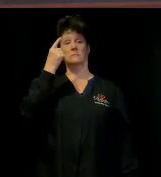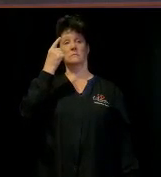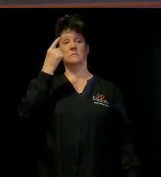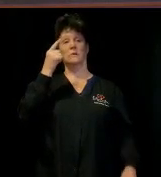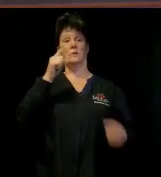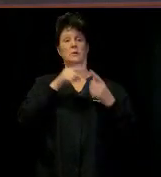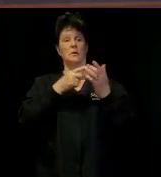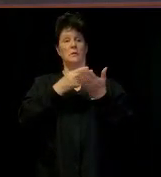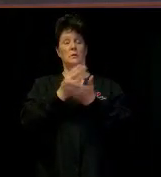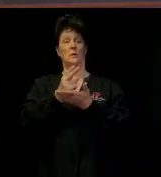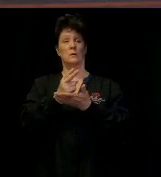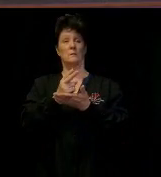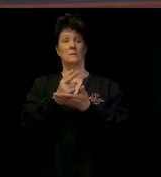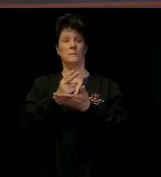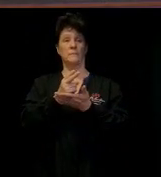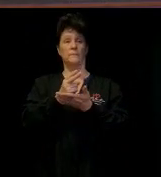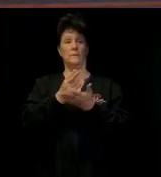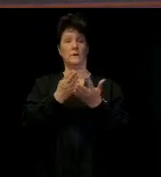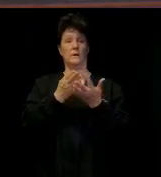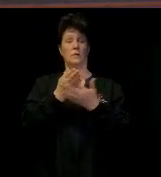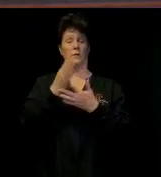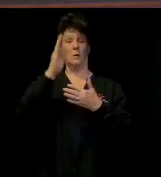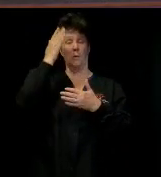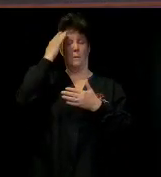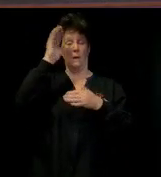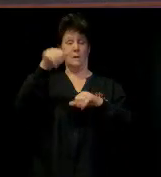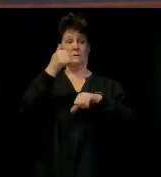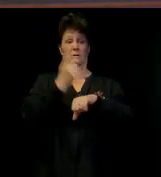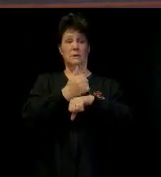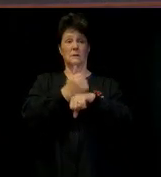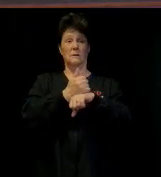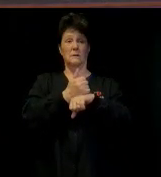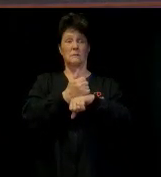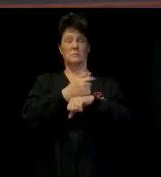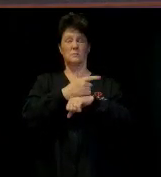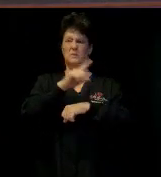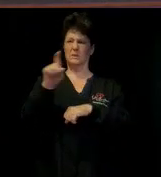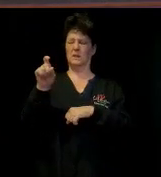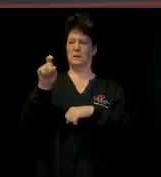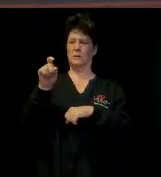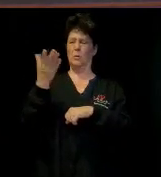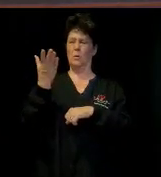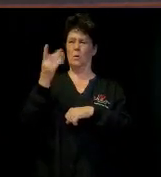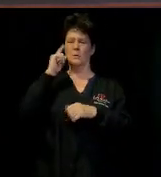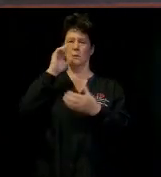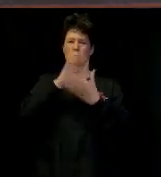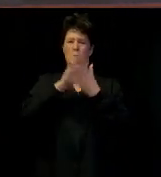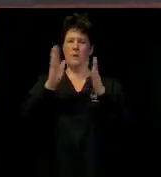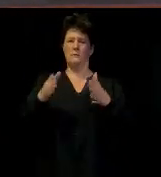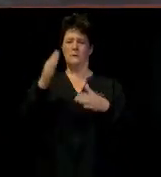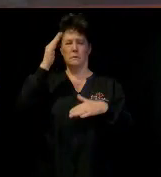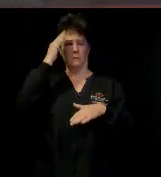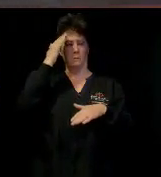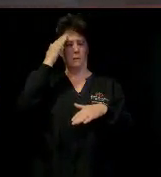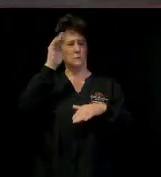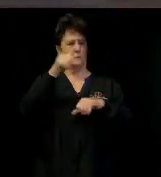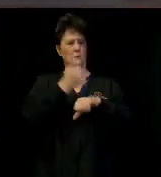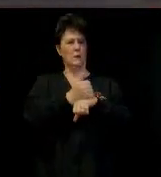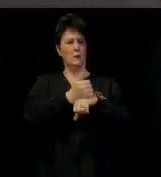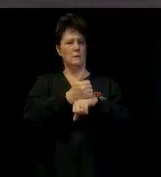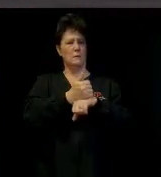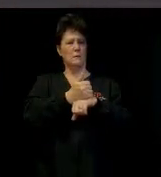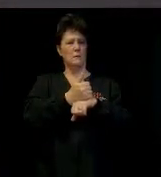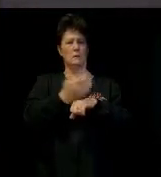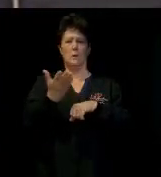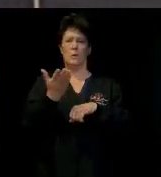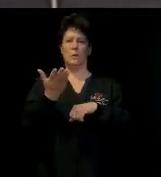And today I want you to know that your mindset has to do with everything. The question is, what is the believer's mindset? Anybody have any